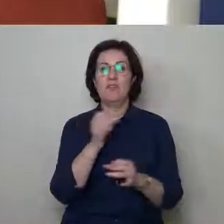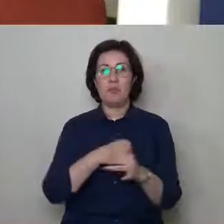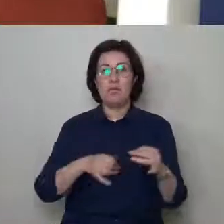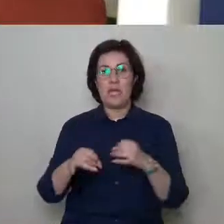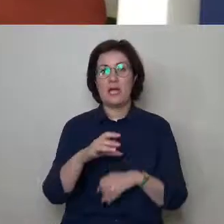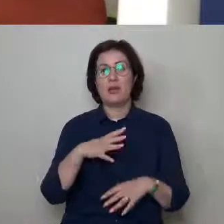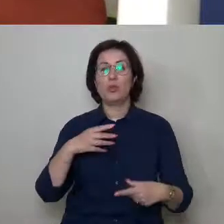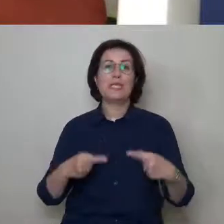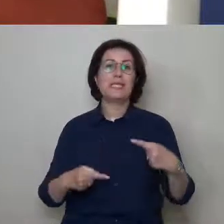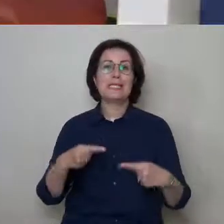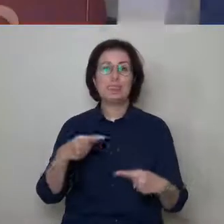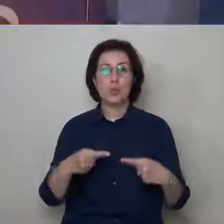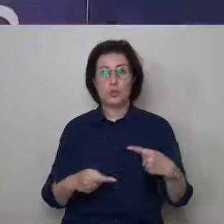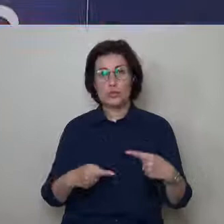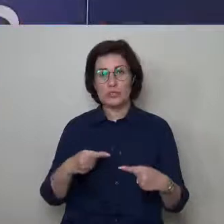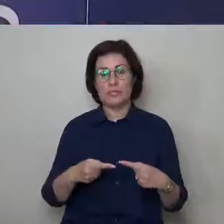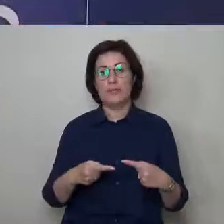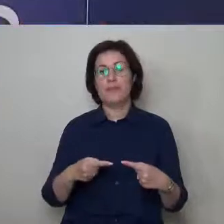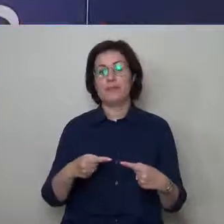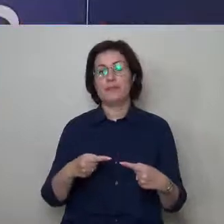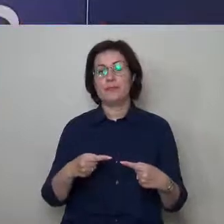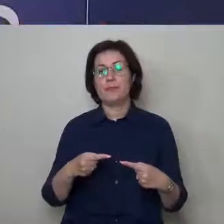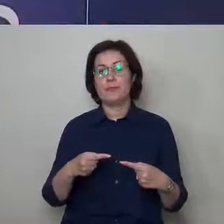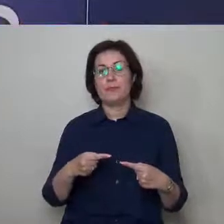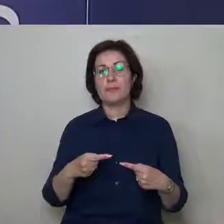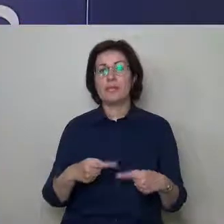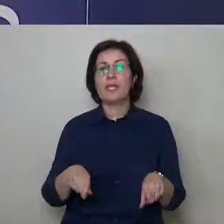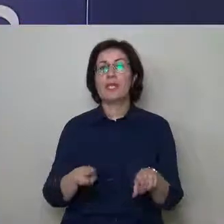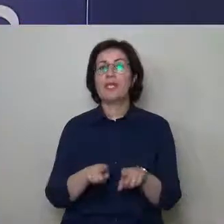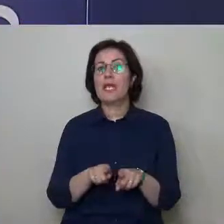webinars, we've had some discussions,